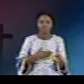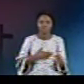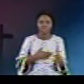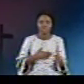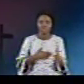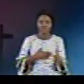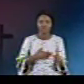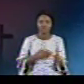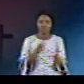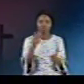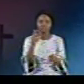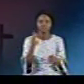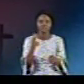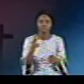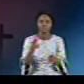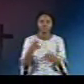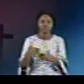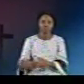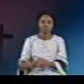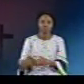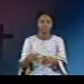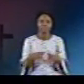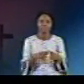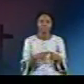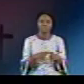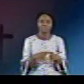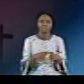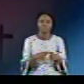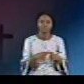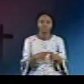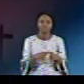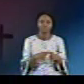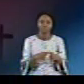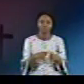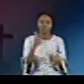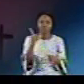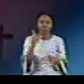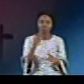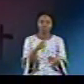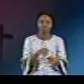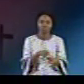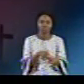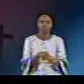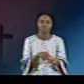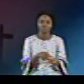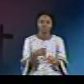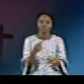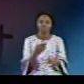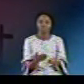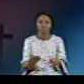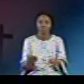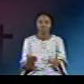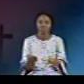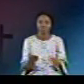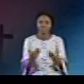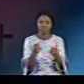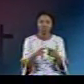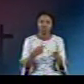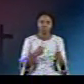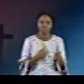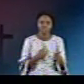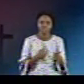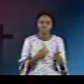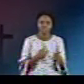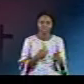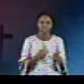up swelling from my two sides. One settled time, the thing come to me, it just hold